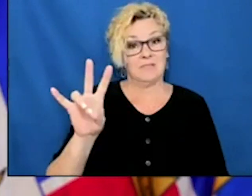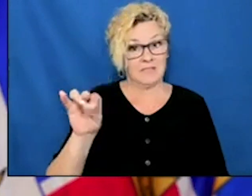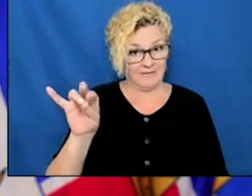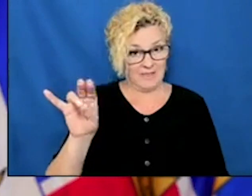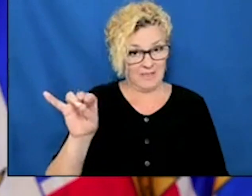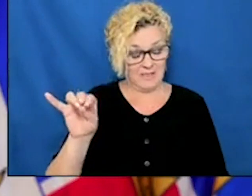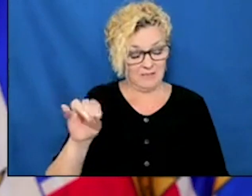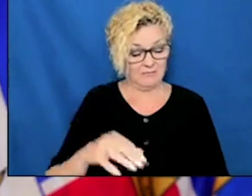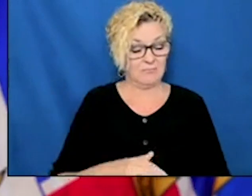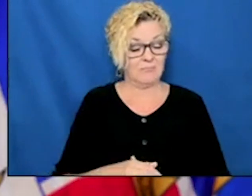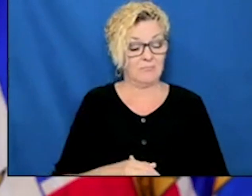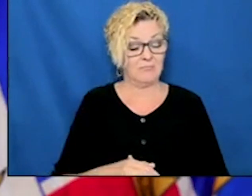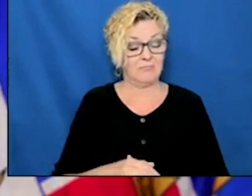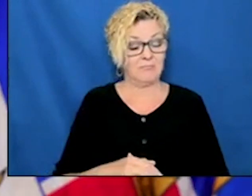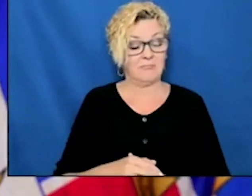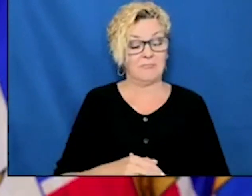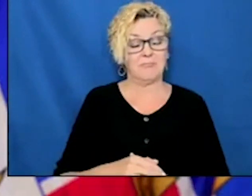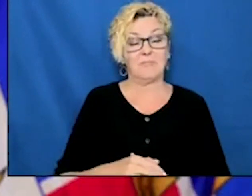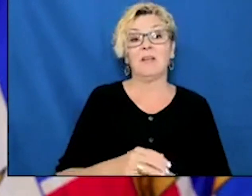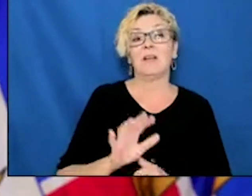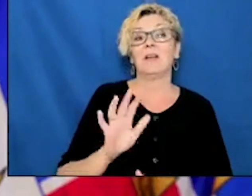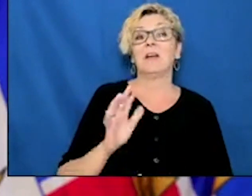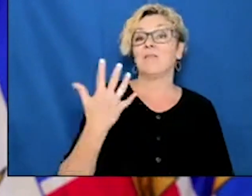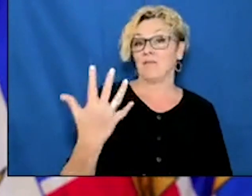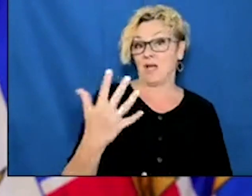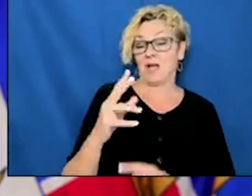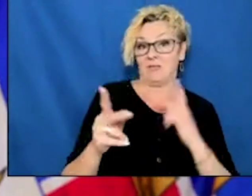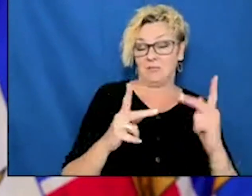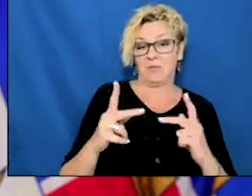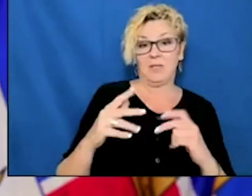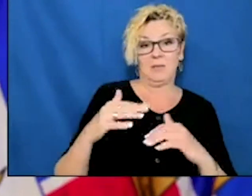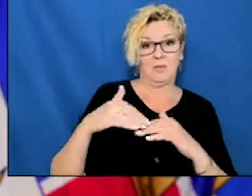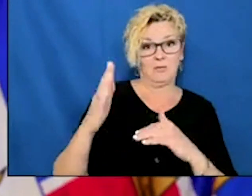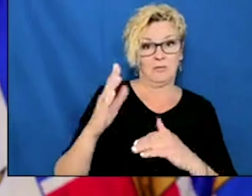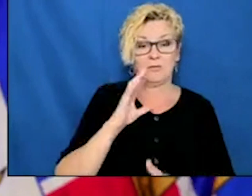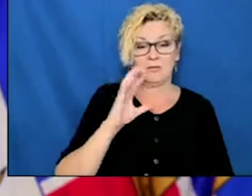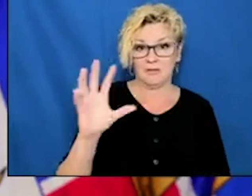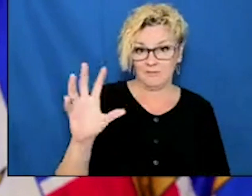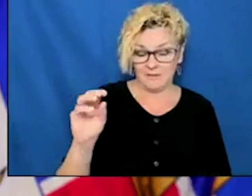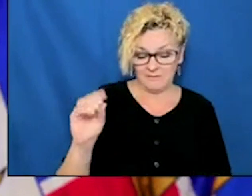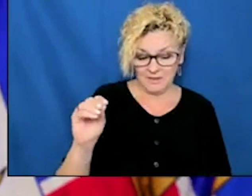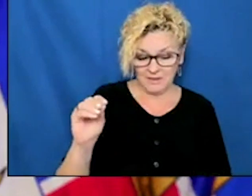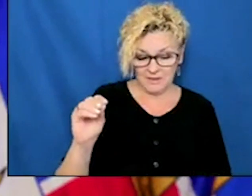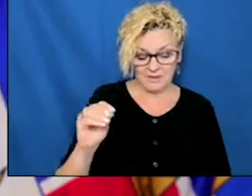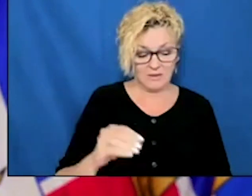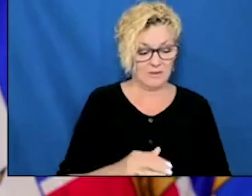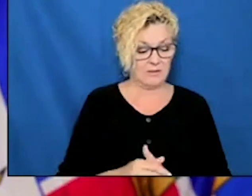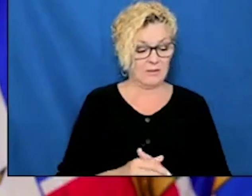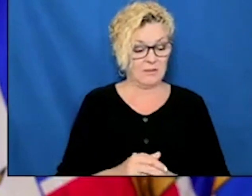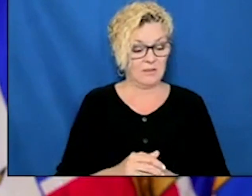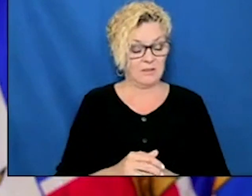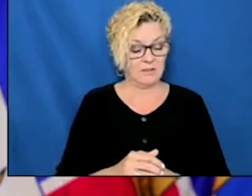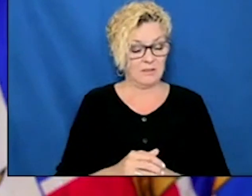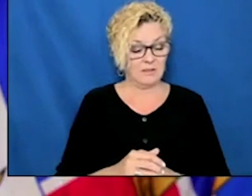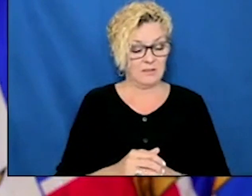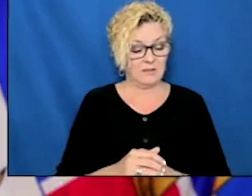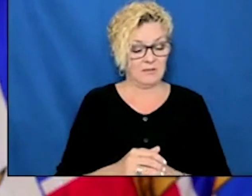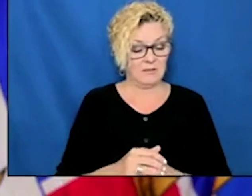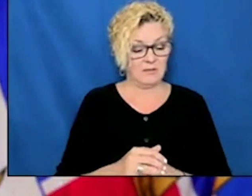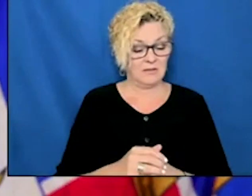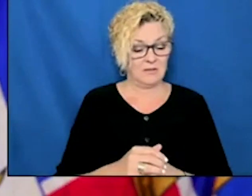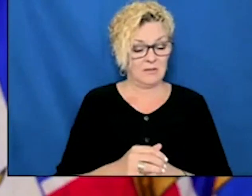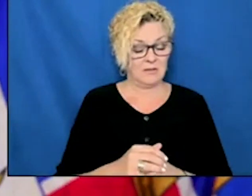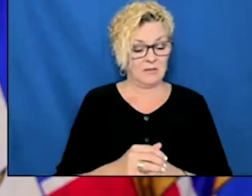the age of 70 entirely, 5 of those 15 people being seniors in